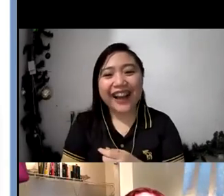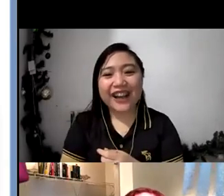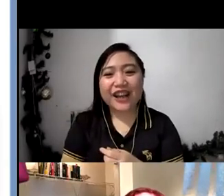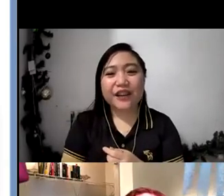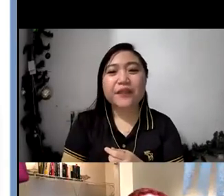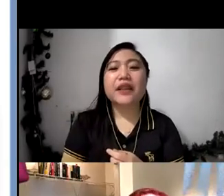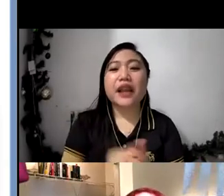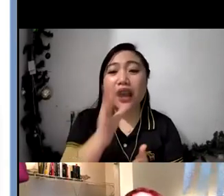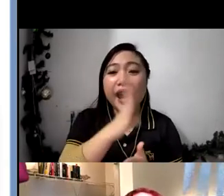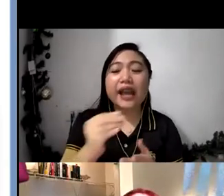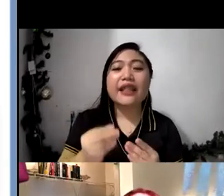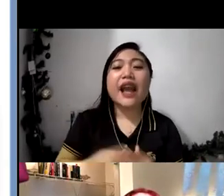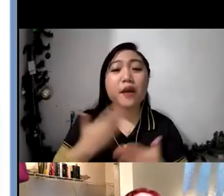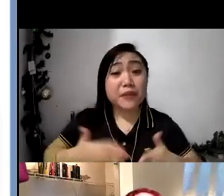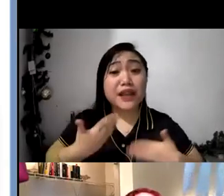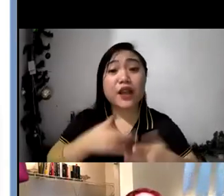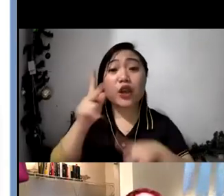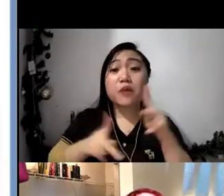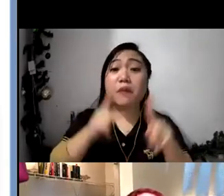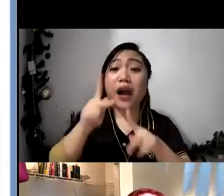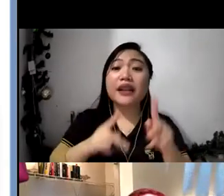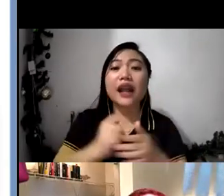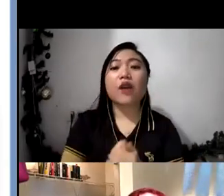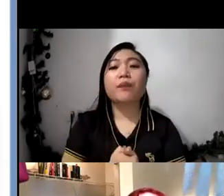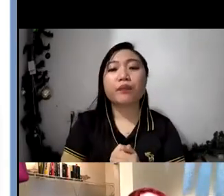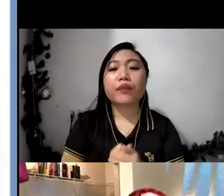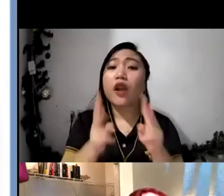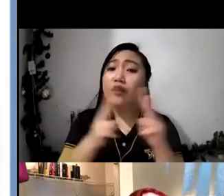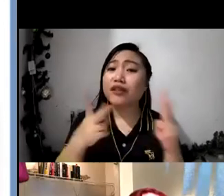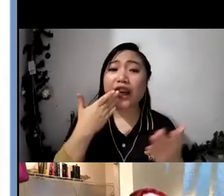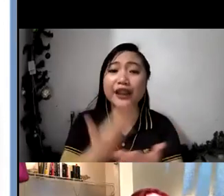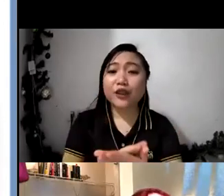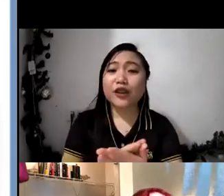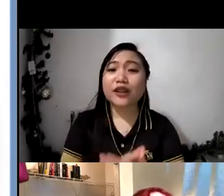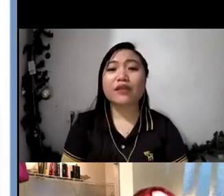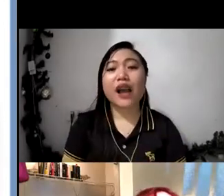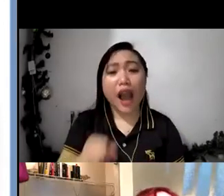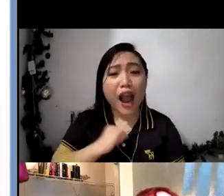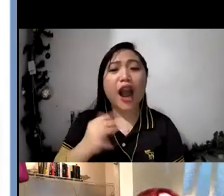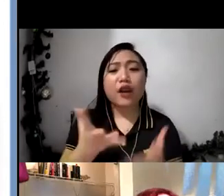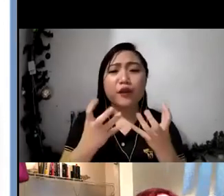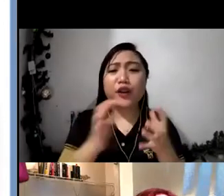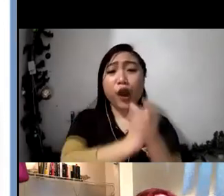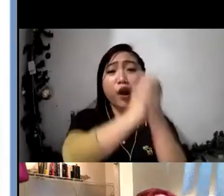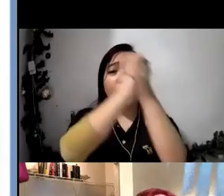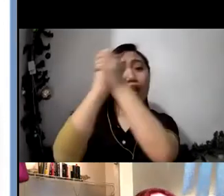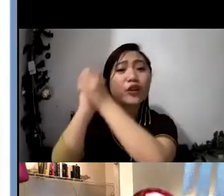time natutuwa yung mga tao, no. So very good, no. I wanted to congratulate the